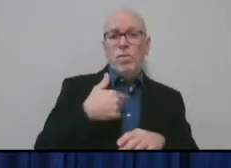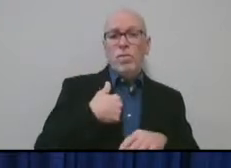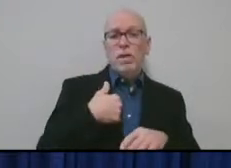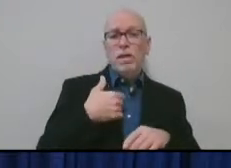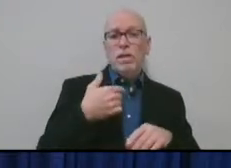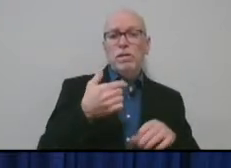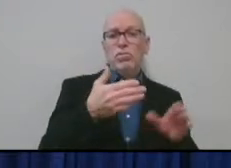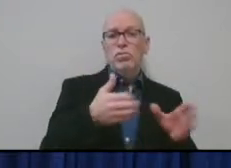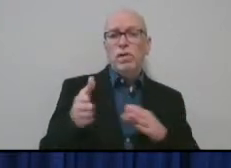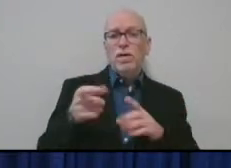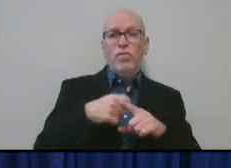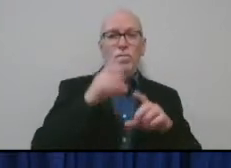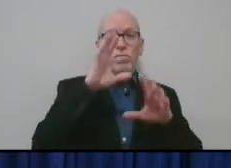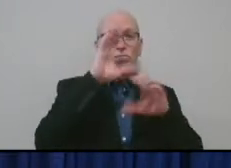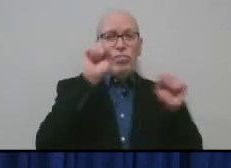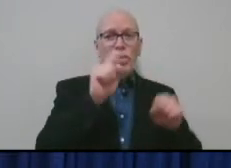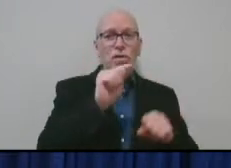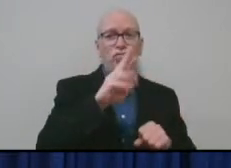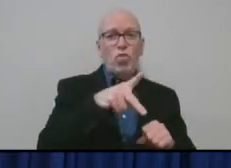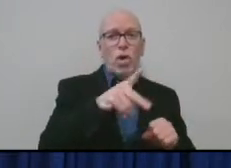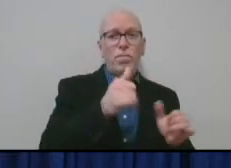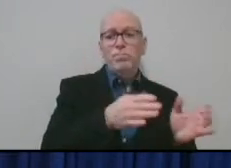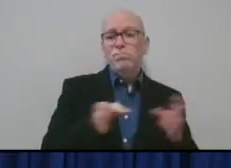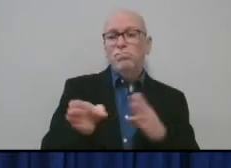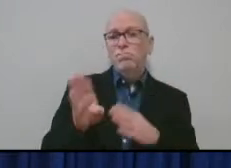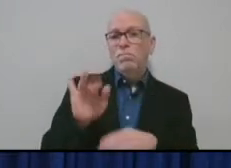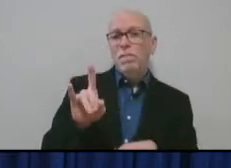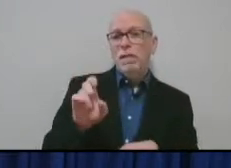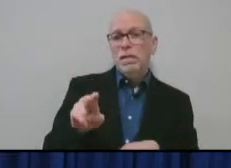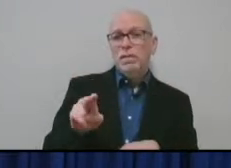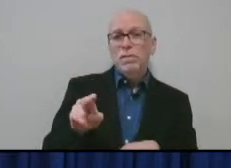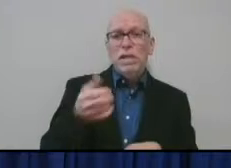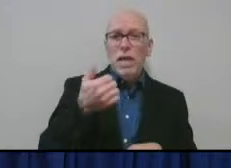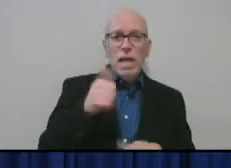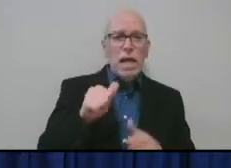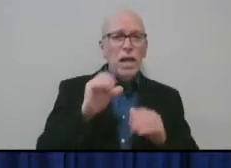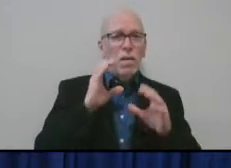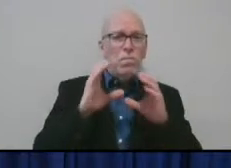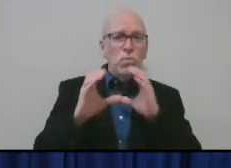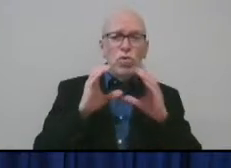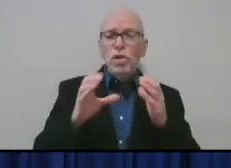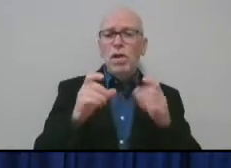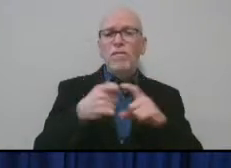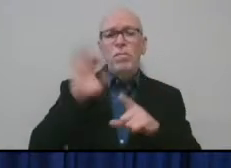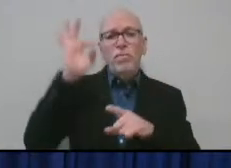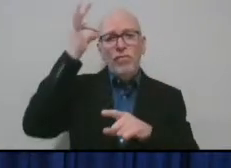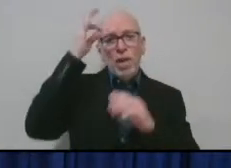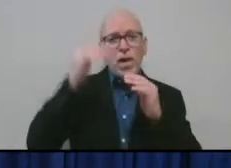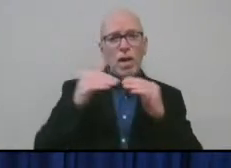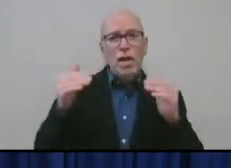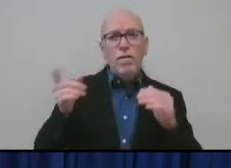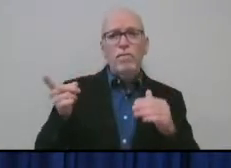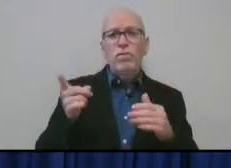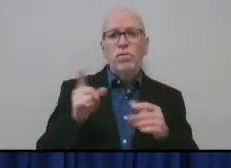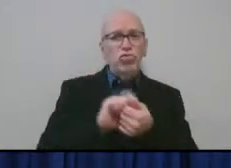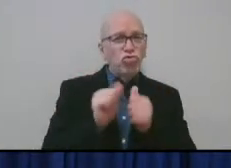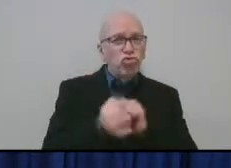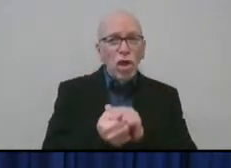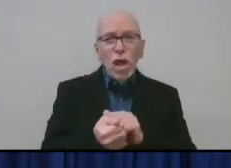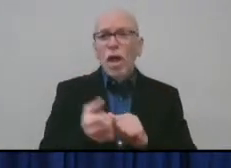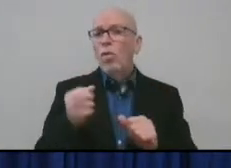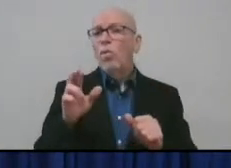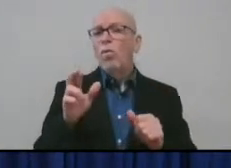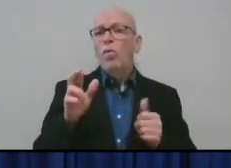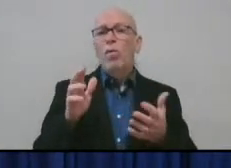from the Trump administration to the Biden administration, has any of the communication from the federal level changed at all, or how are